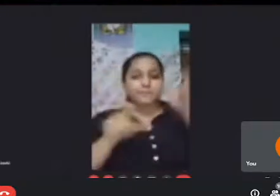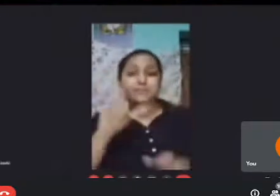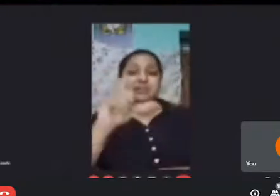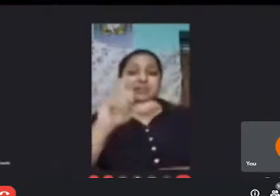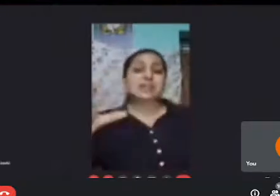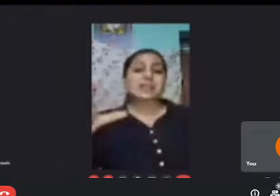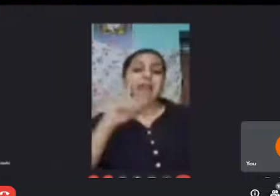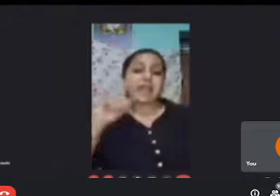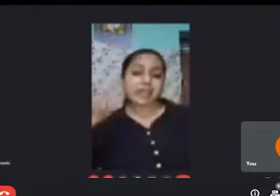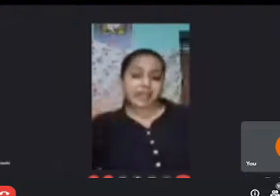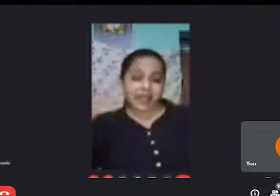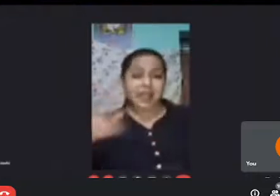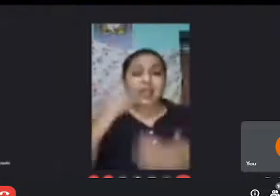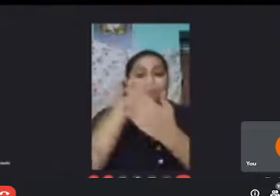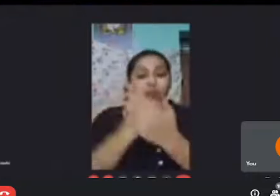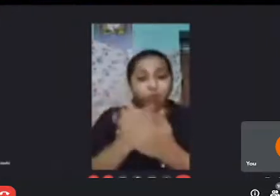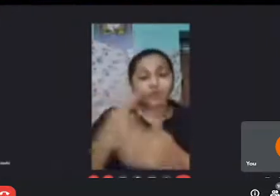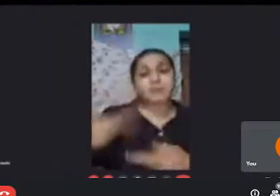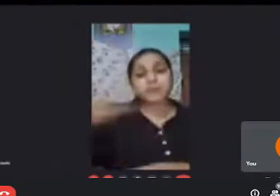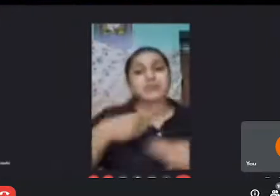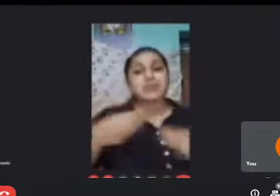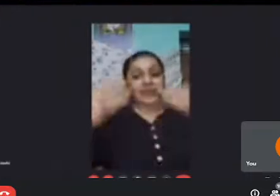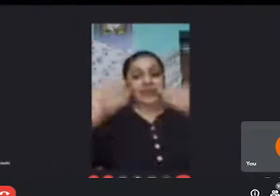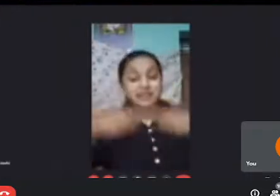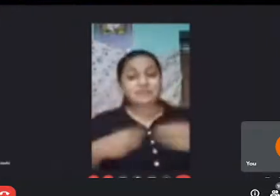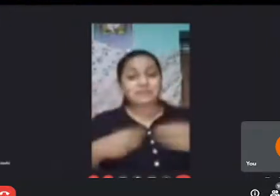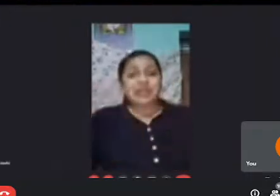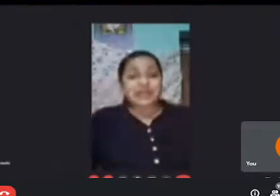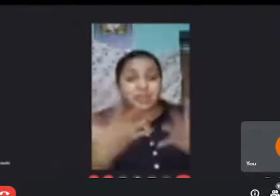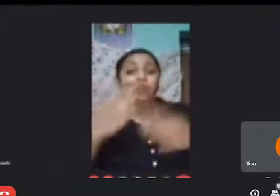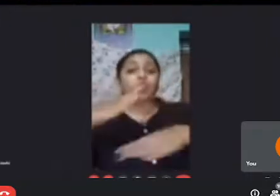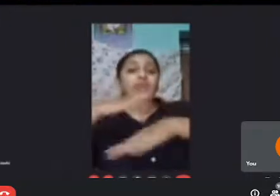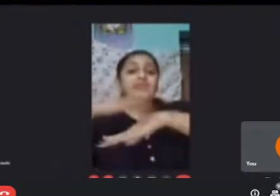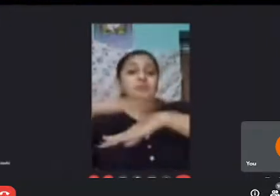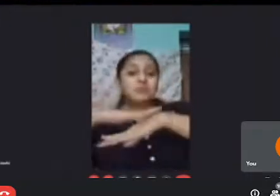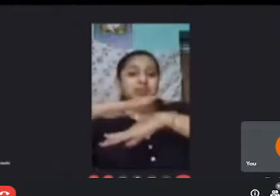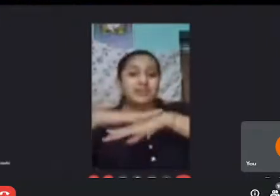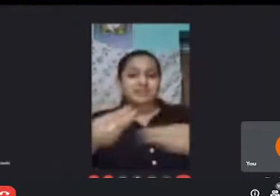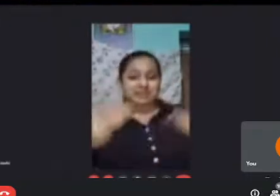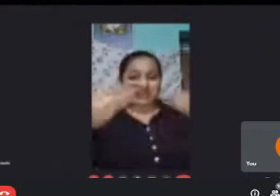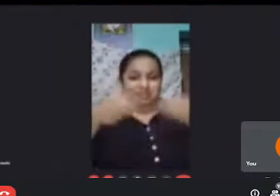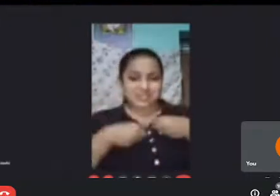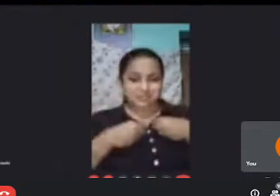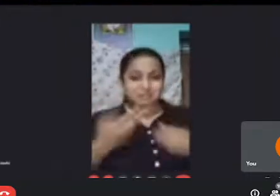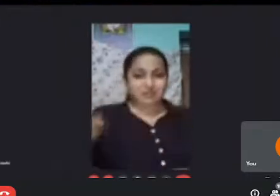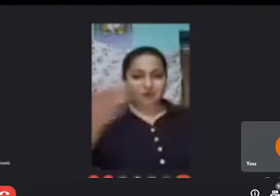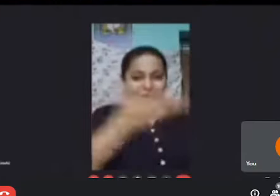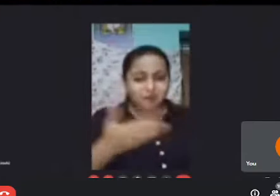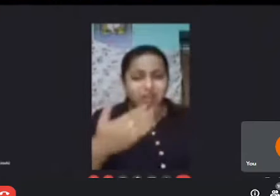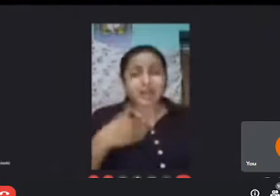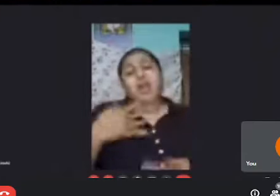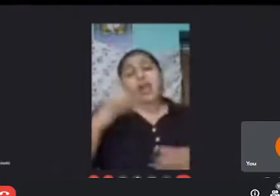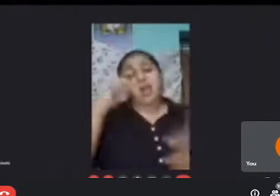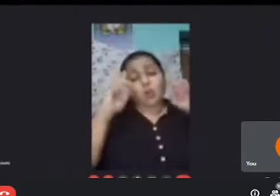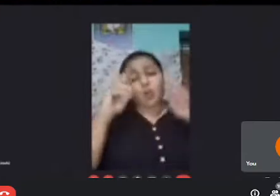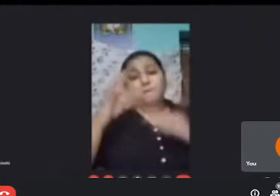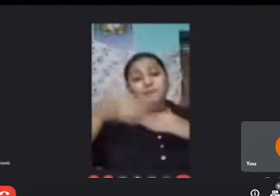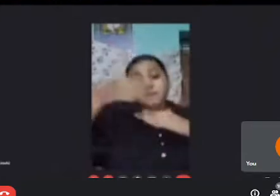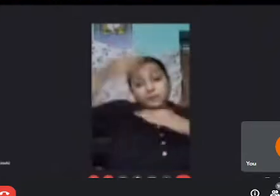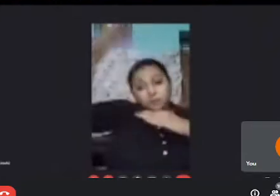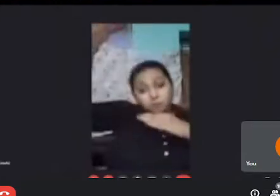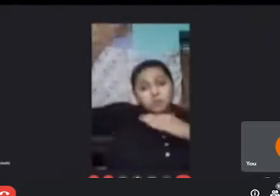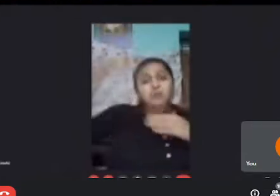giving us a new experience. I think in future we will have more such